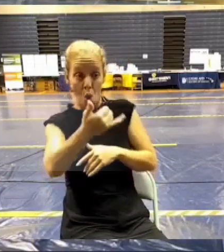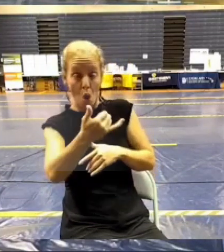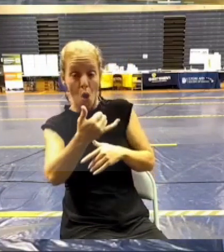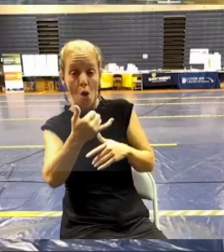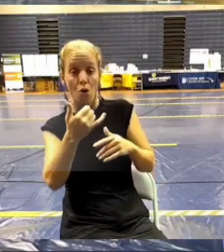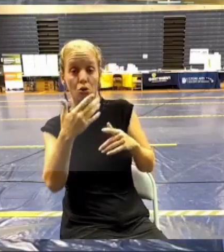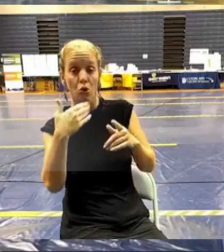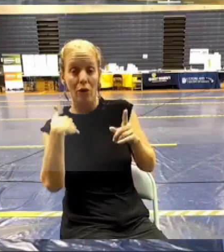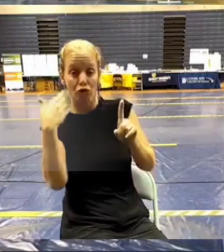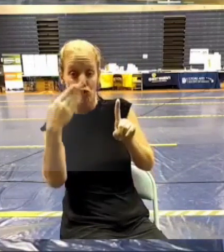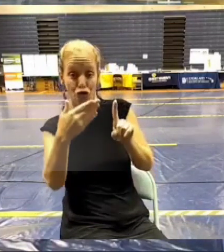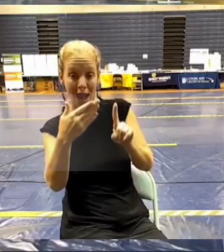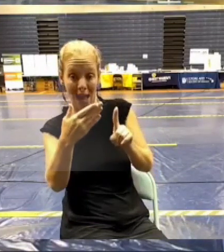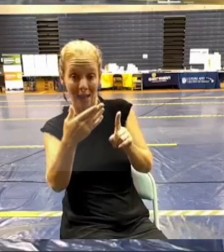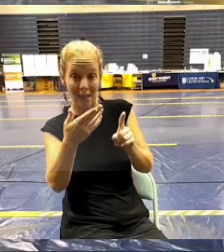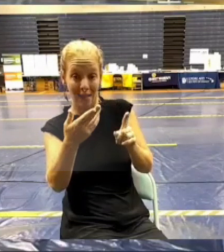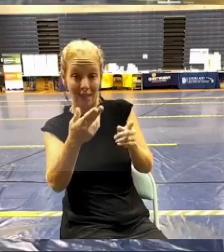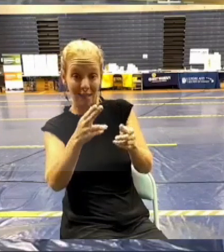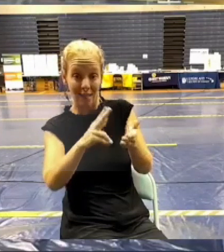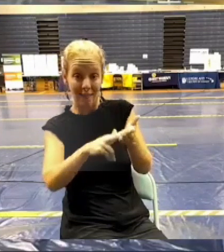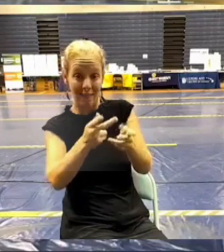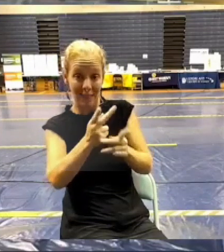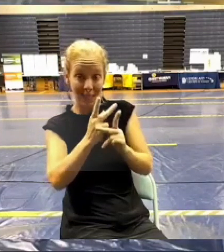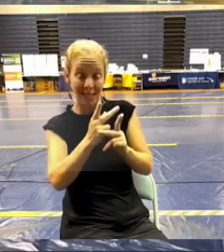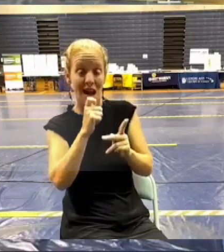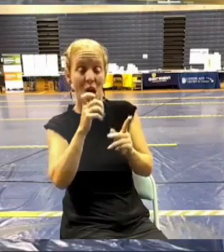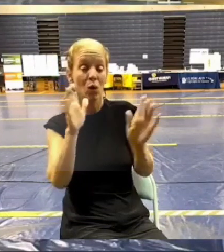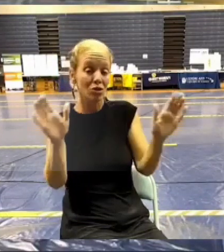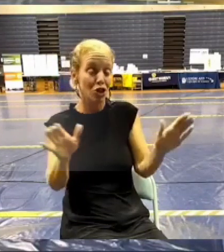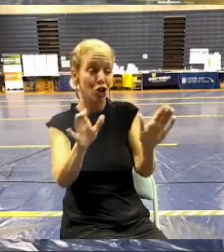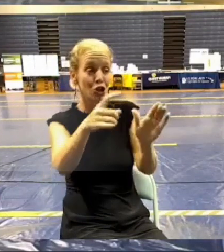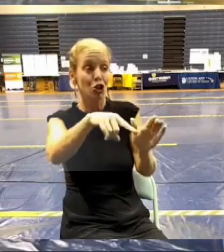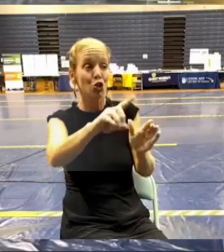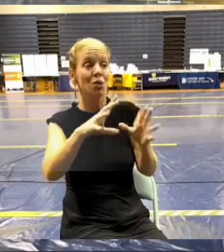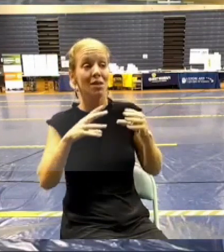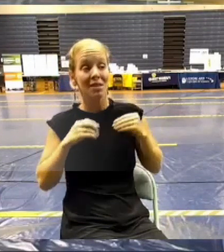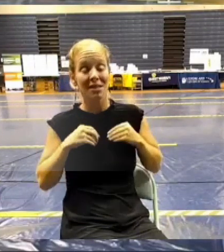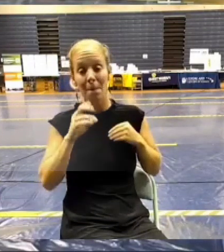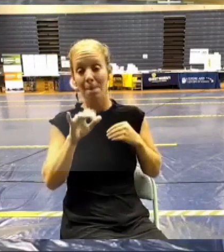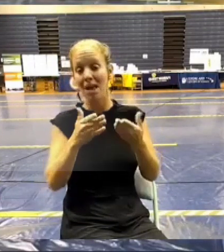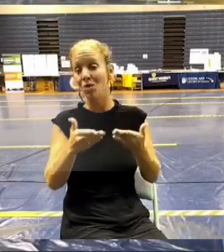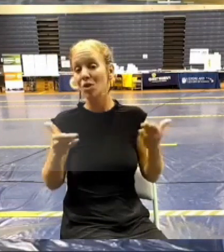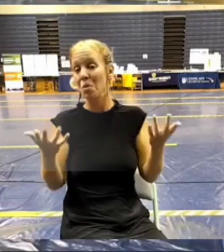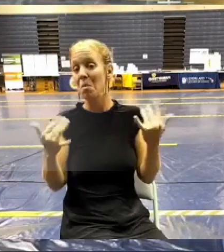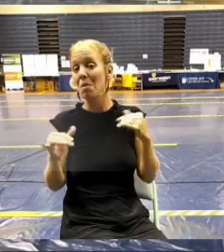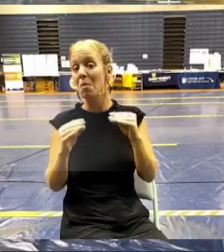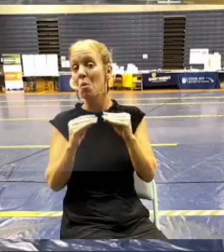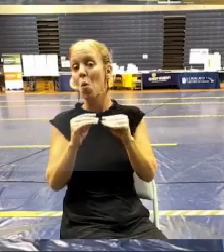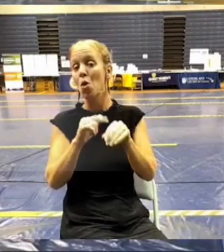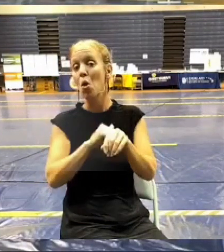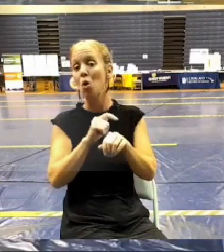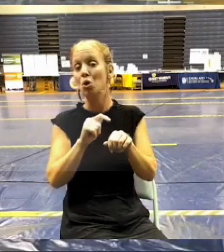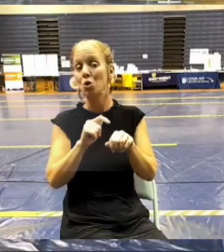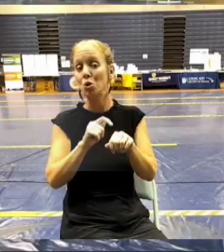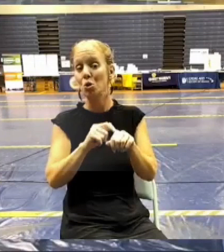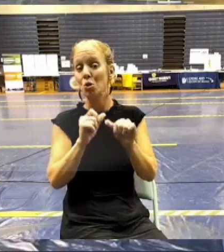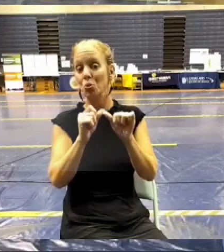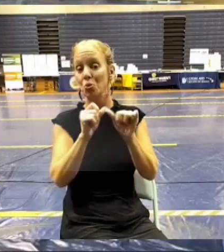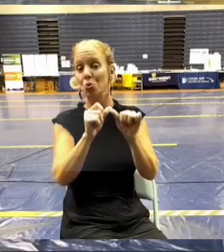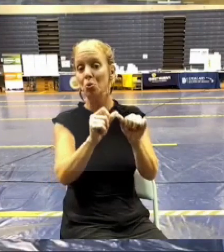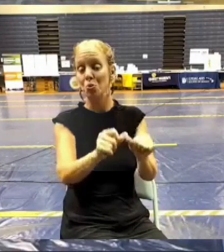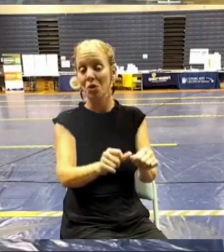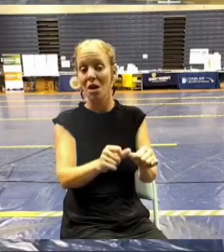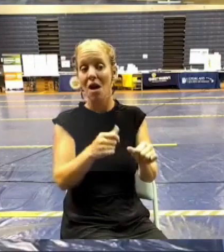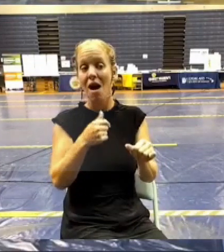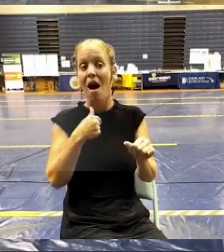you're eligible for direct lease, I would urge you to take that resource because it could last you for some period of time. It's the one